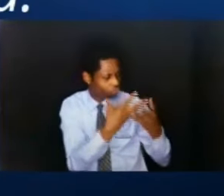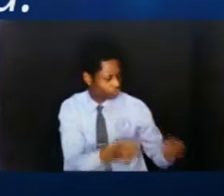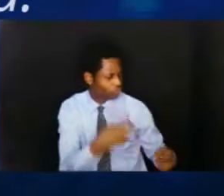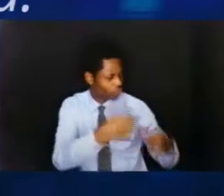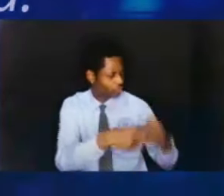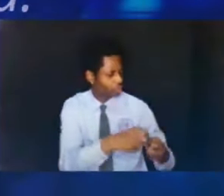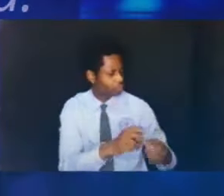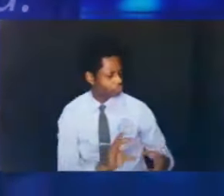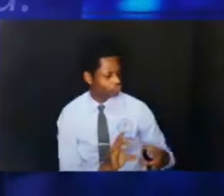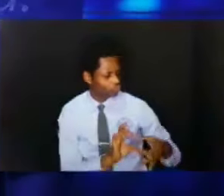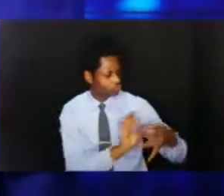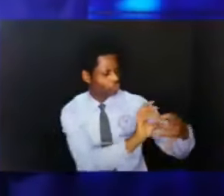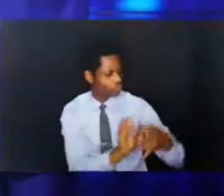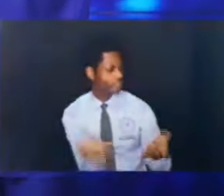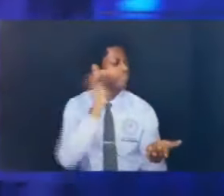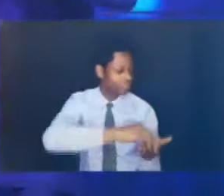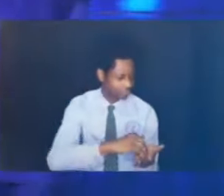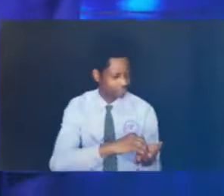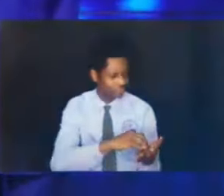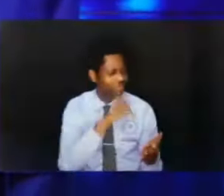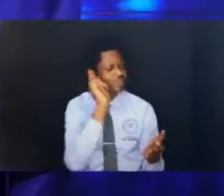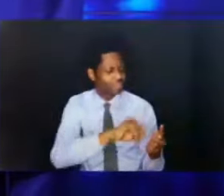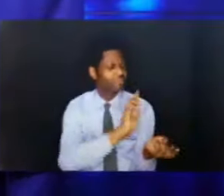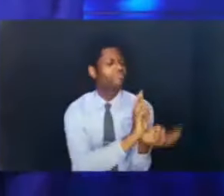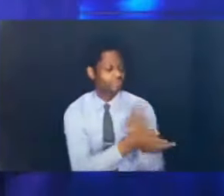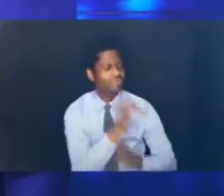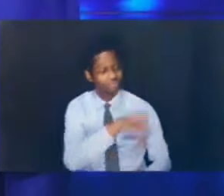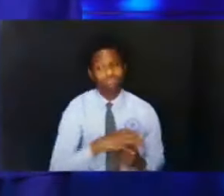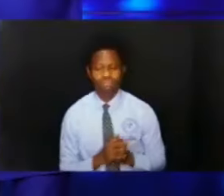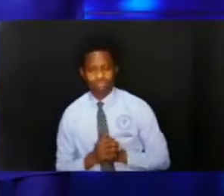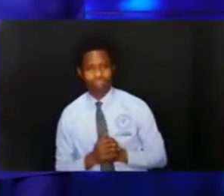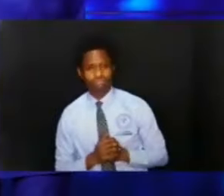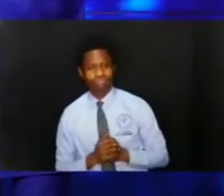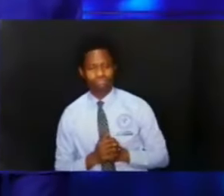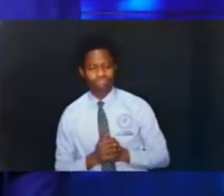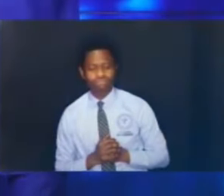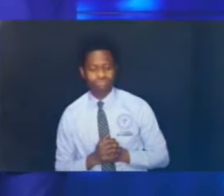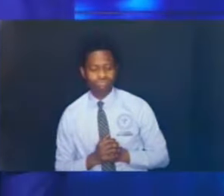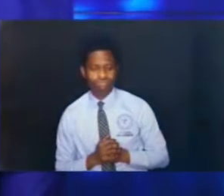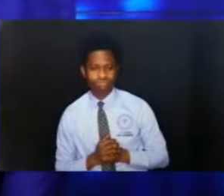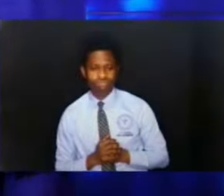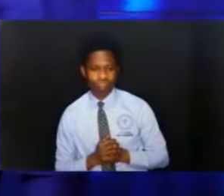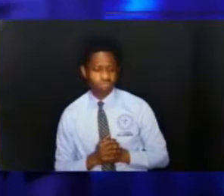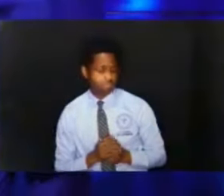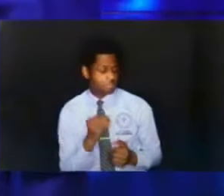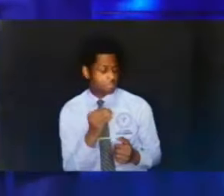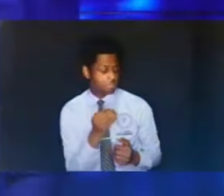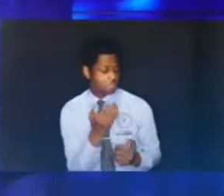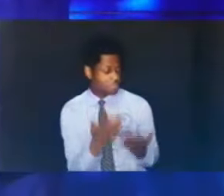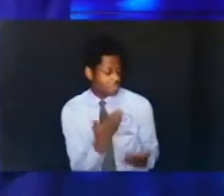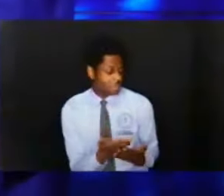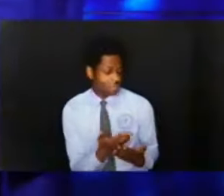ne ayehwe ne se nipa no obetime de nkabom aba ana se se baso obetue biribi kampo awase no a obetime tue aka. Now you